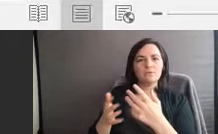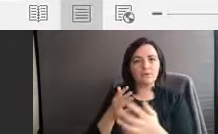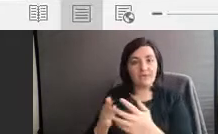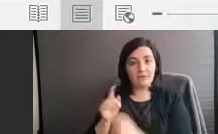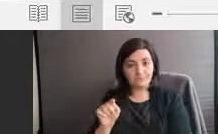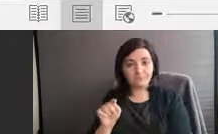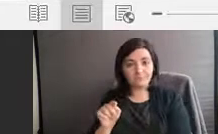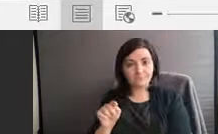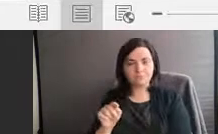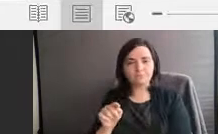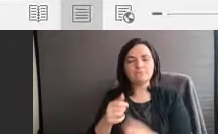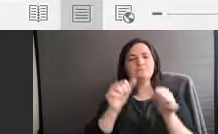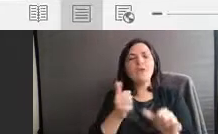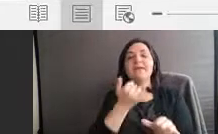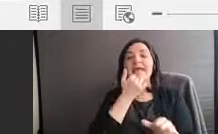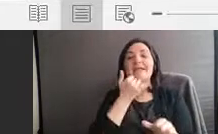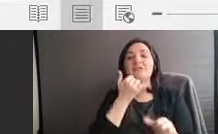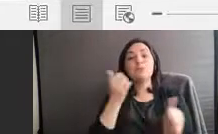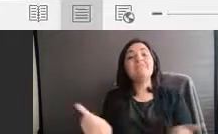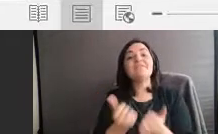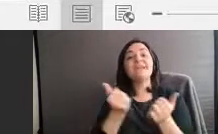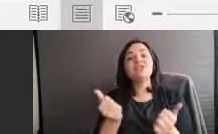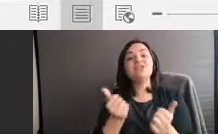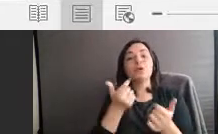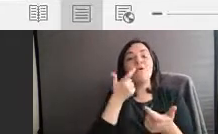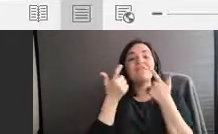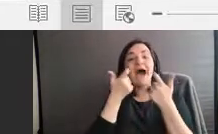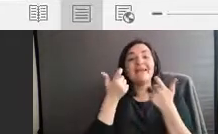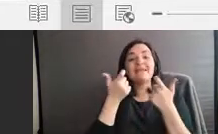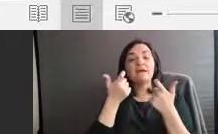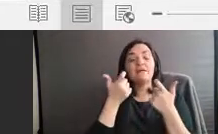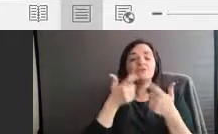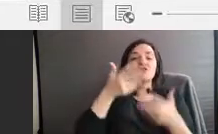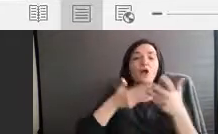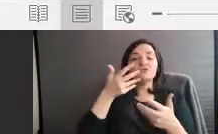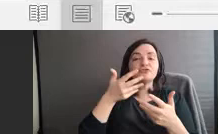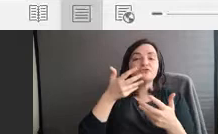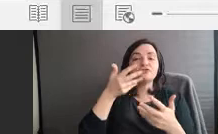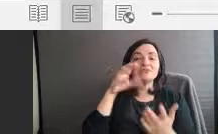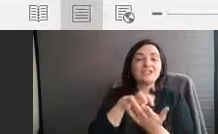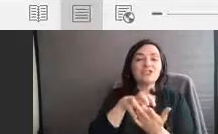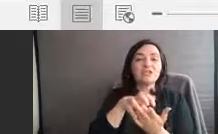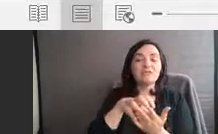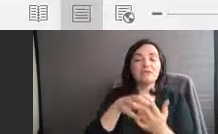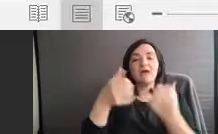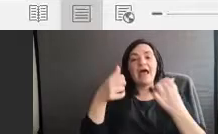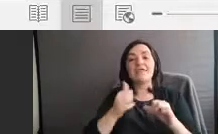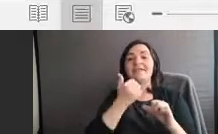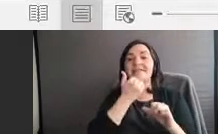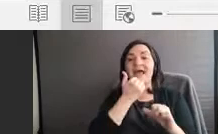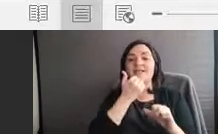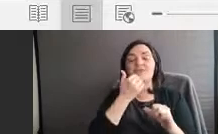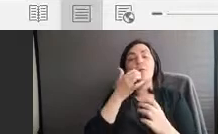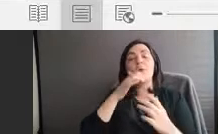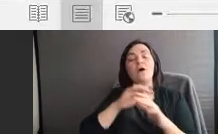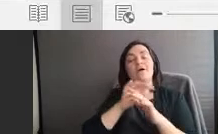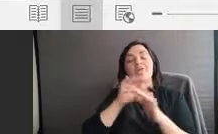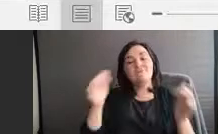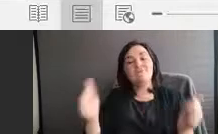a date for completing your findings and your results section, and a date for your completed draft.